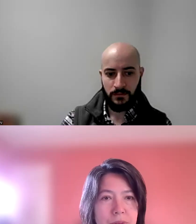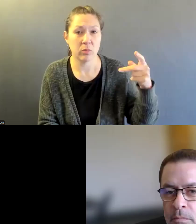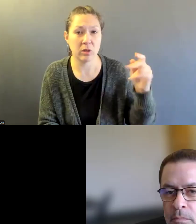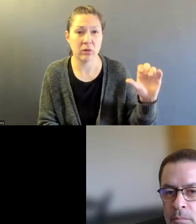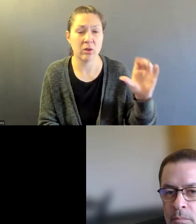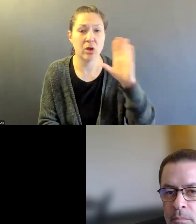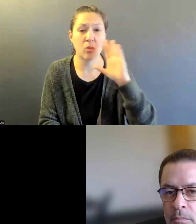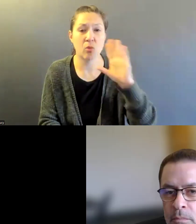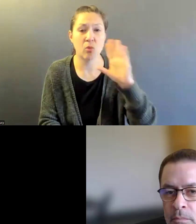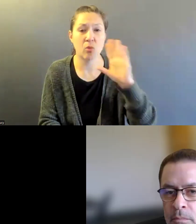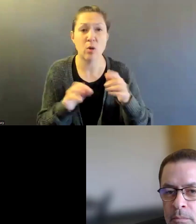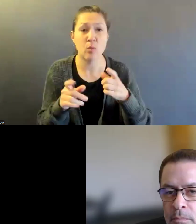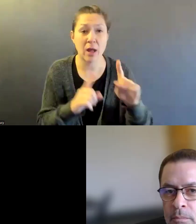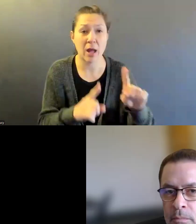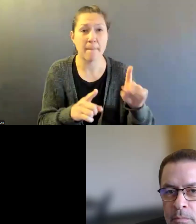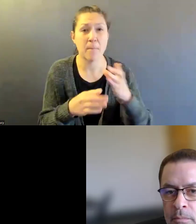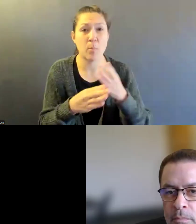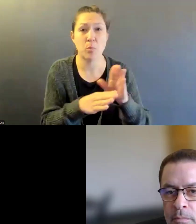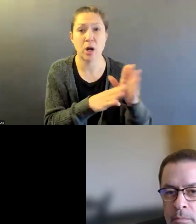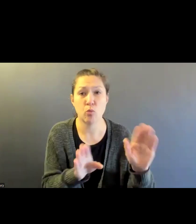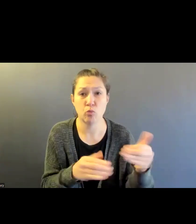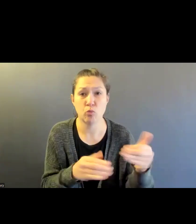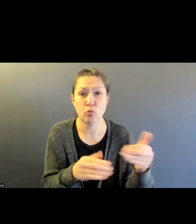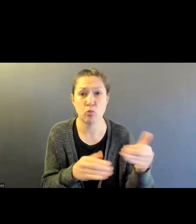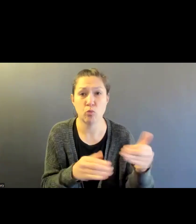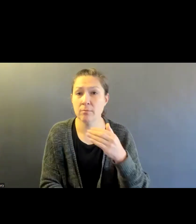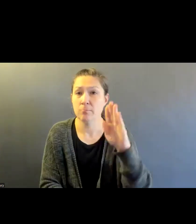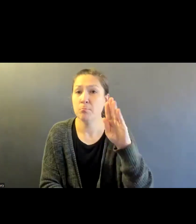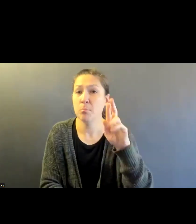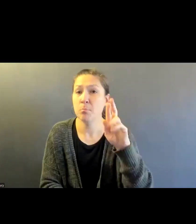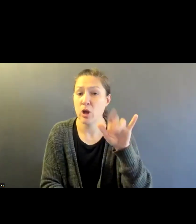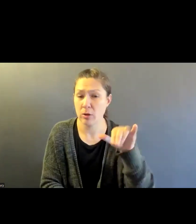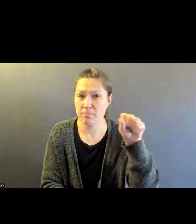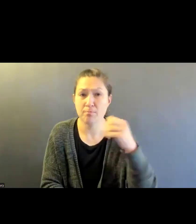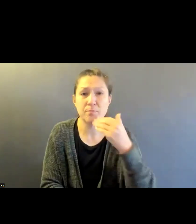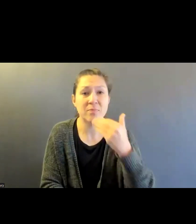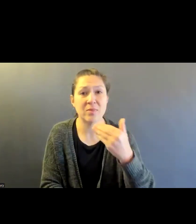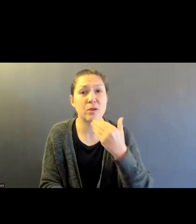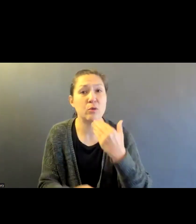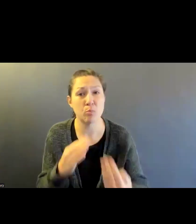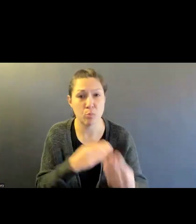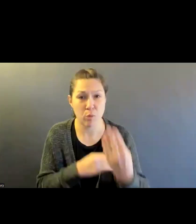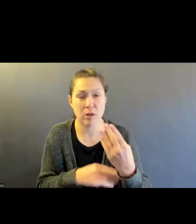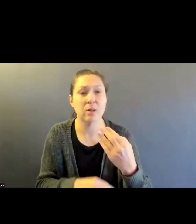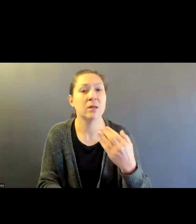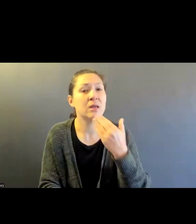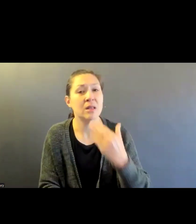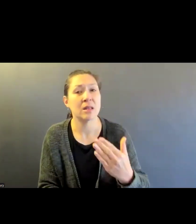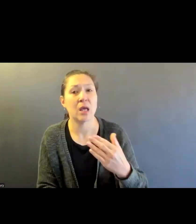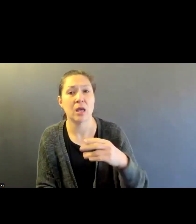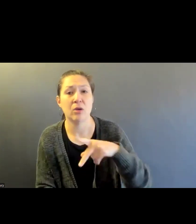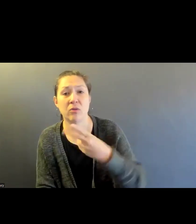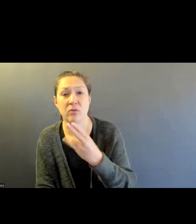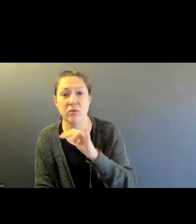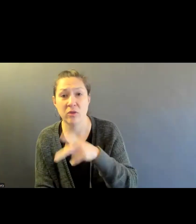for breakouts. Thanks, Kathleen. Morning, everybody. And thanks again, Philip. Thank you again, Lee, for sharing your